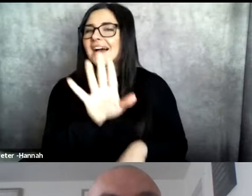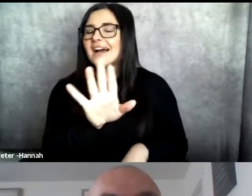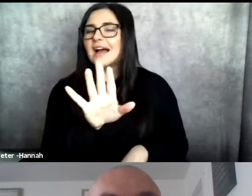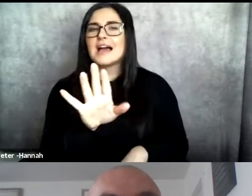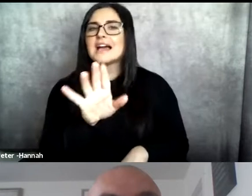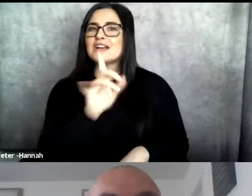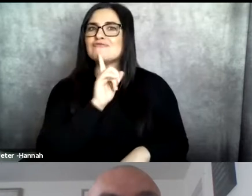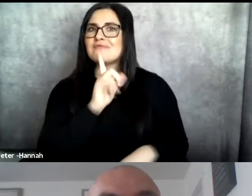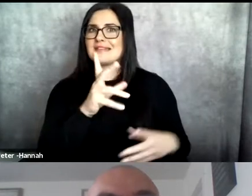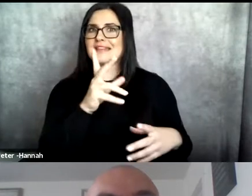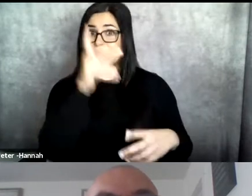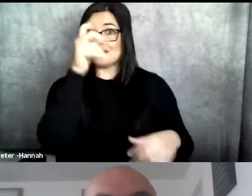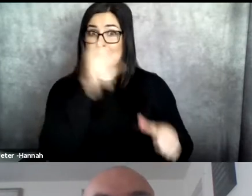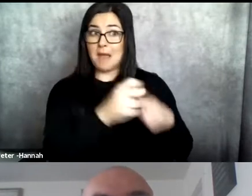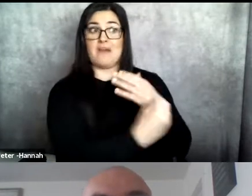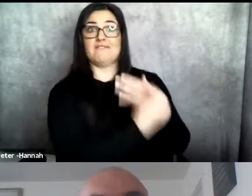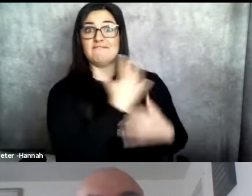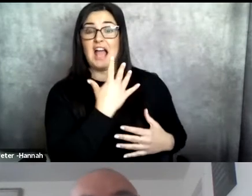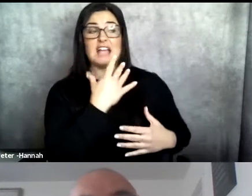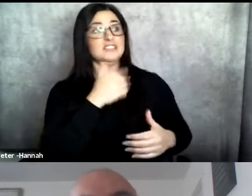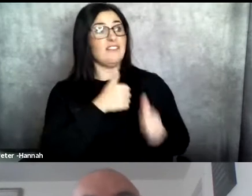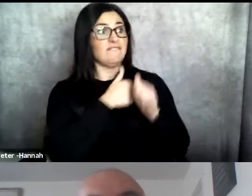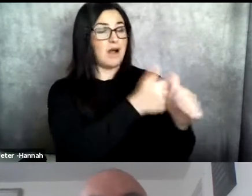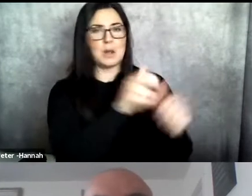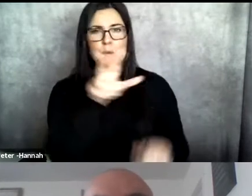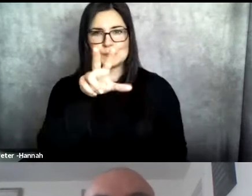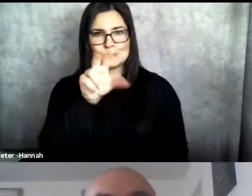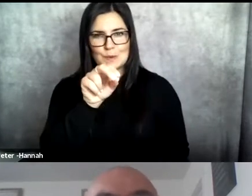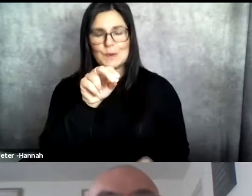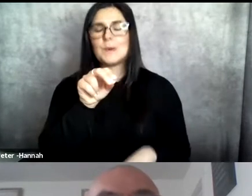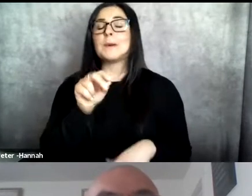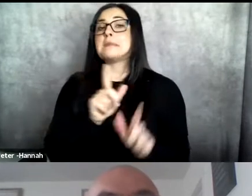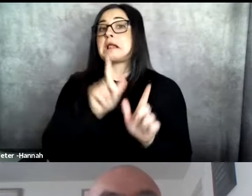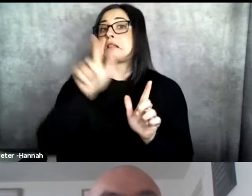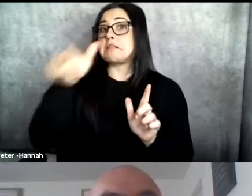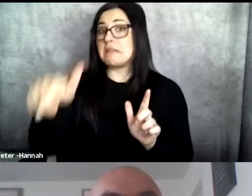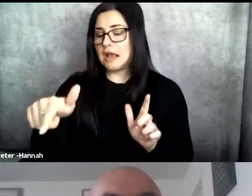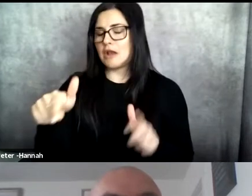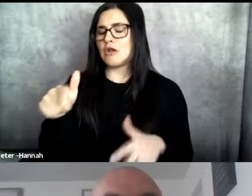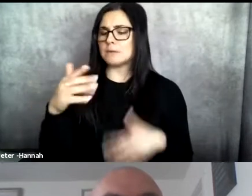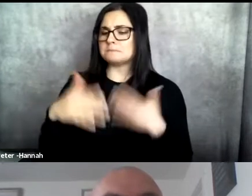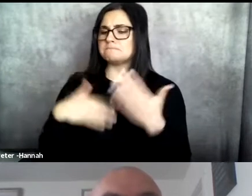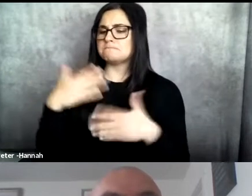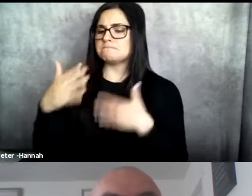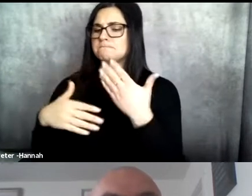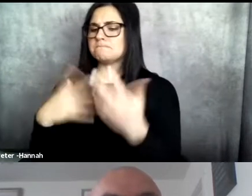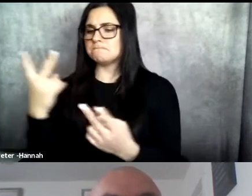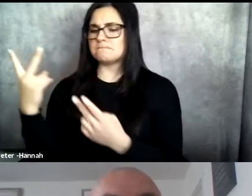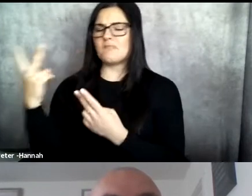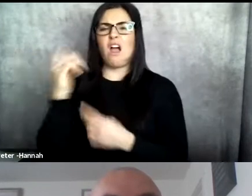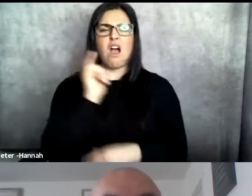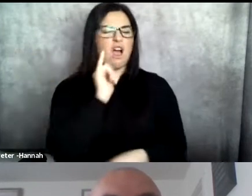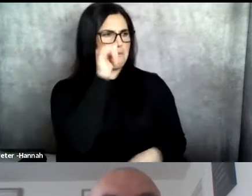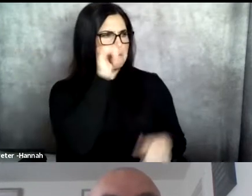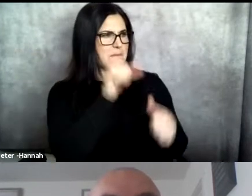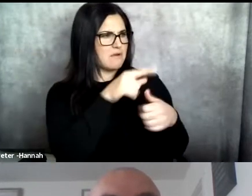their advice though, right? And followed through with it. But as I continued to live, I would remember those moments, right? Even I had so